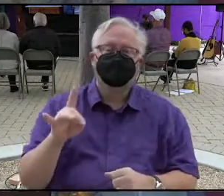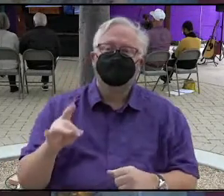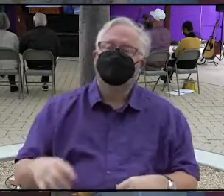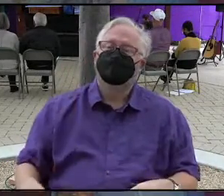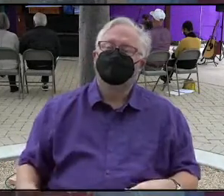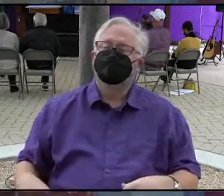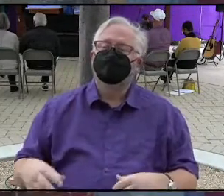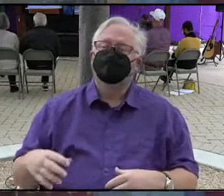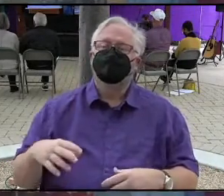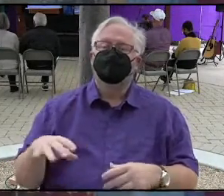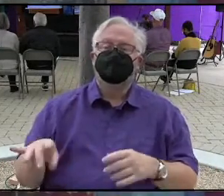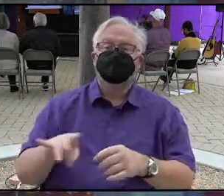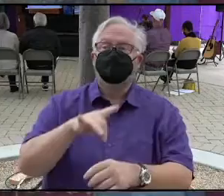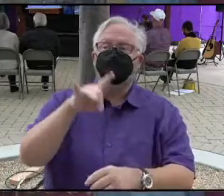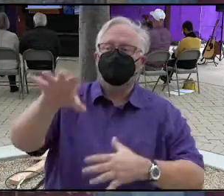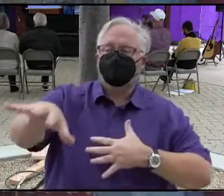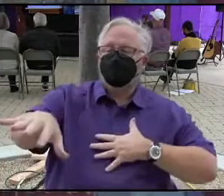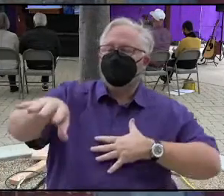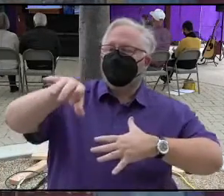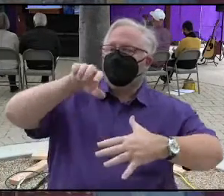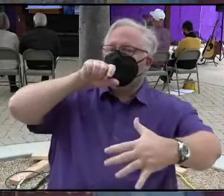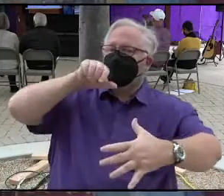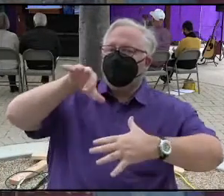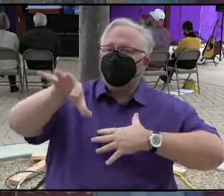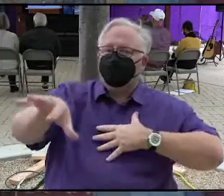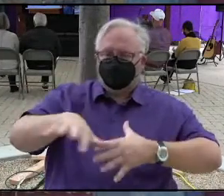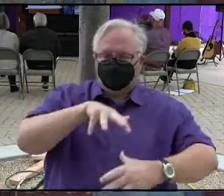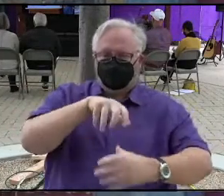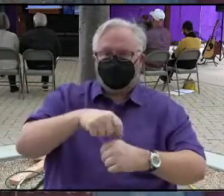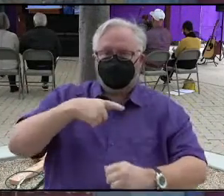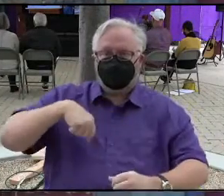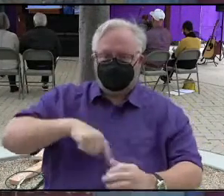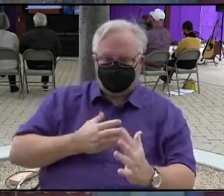Spirit breathing in us and through us and all around us,